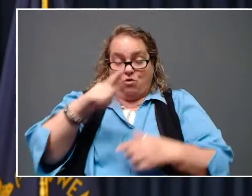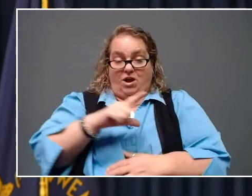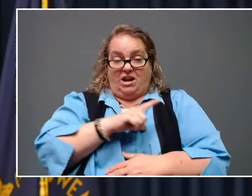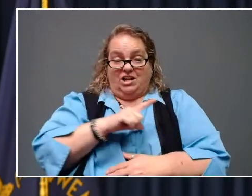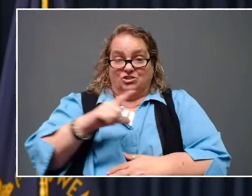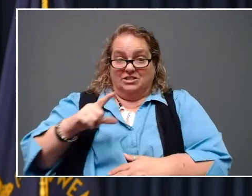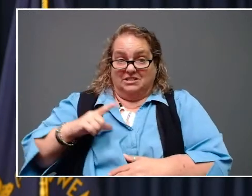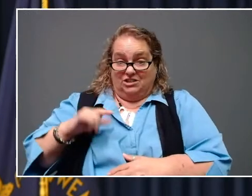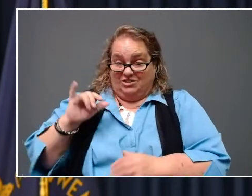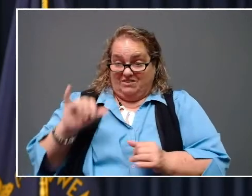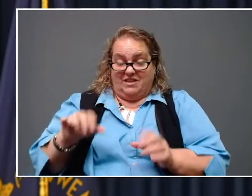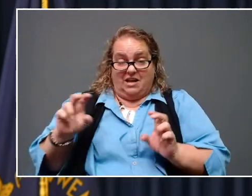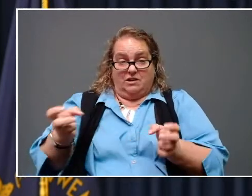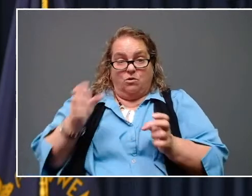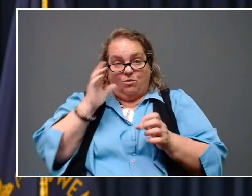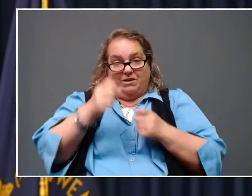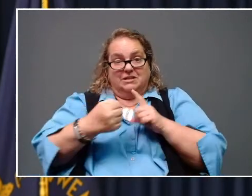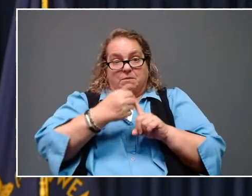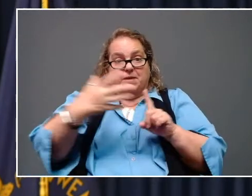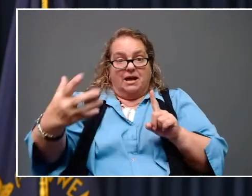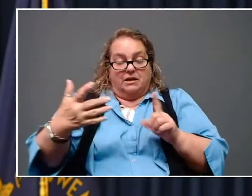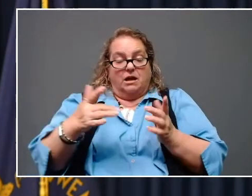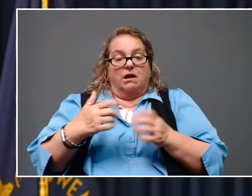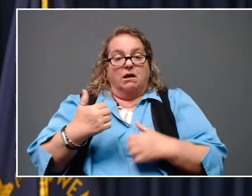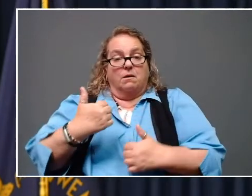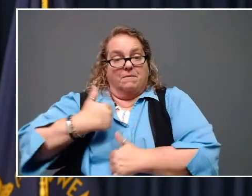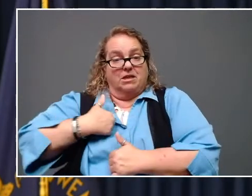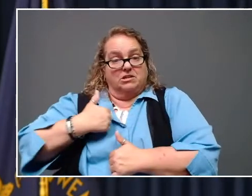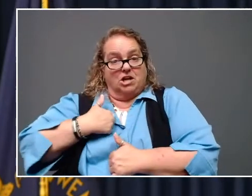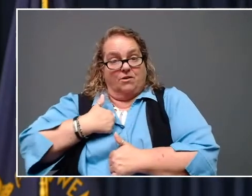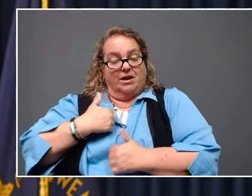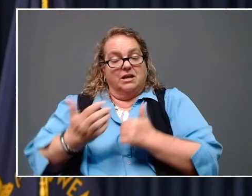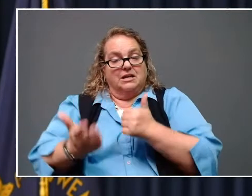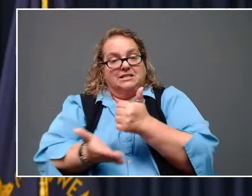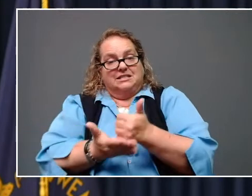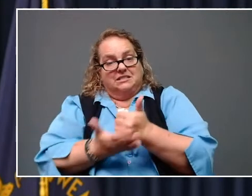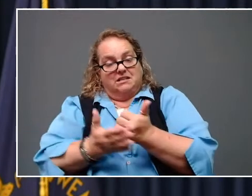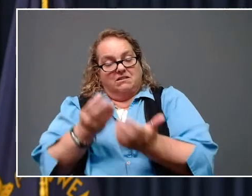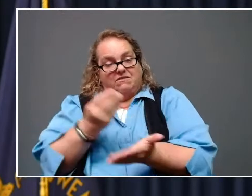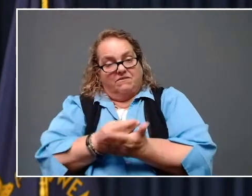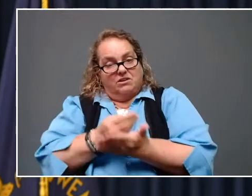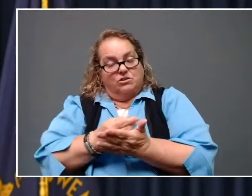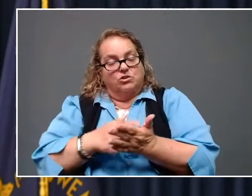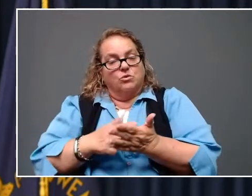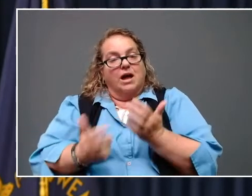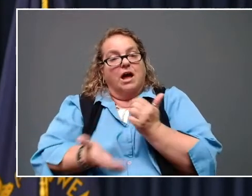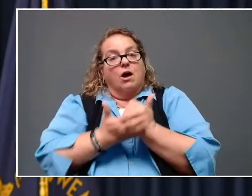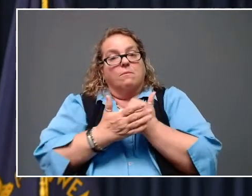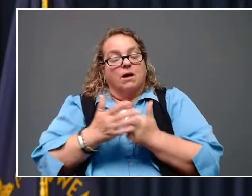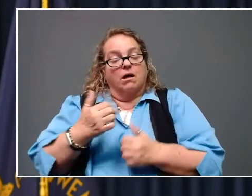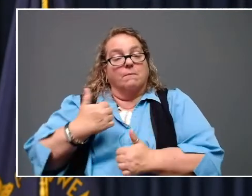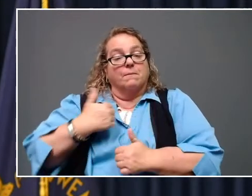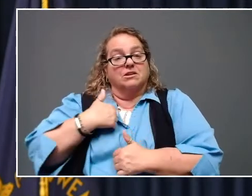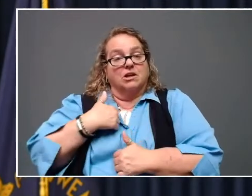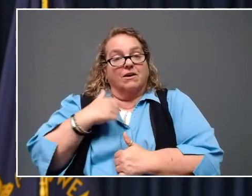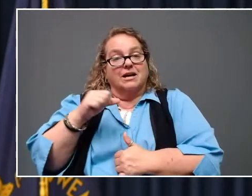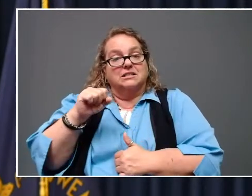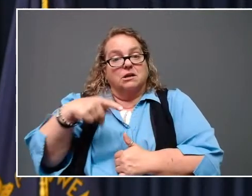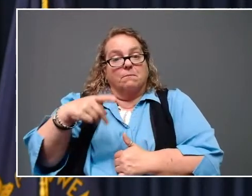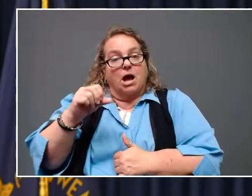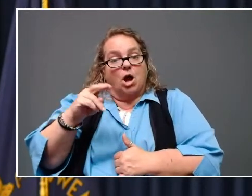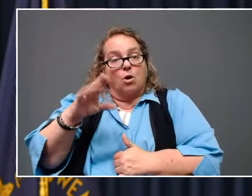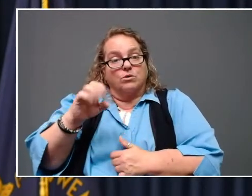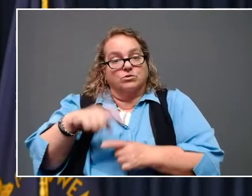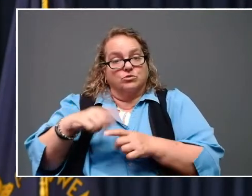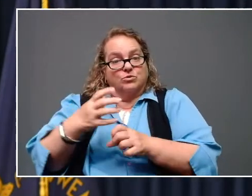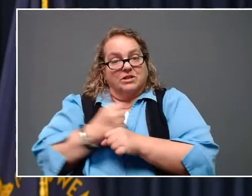the Military Family Assistance Trust Fund, makes it easier for military spouses to obtain occupational licenses, and adds 7